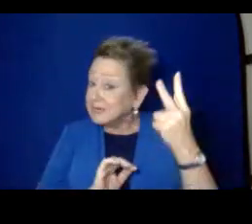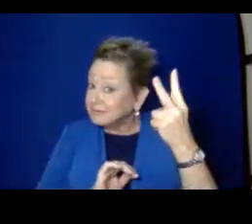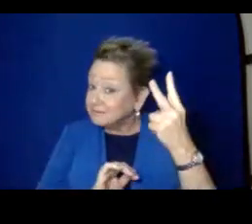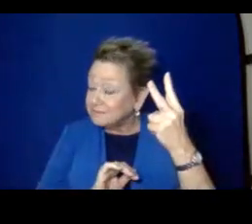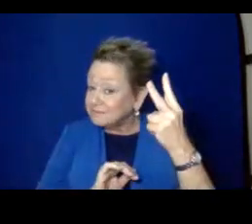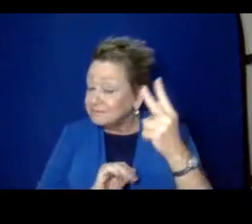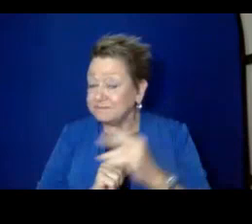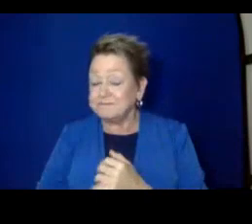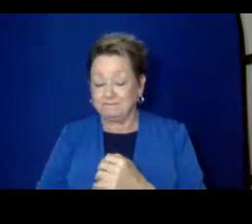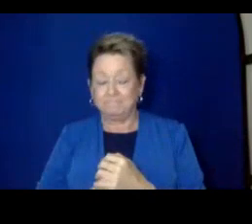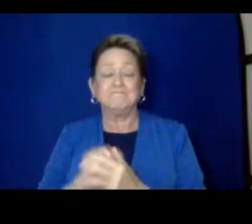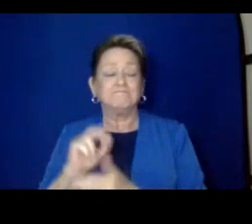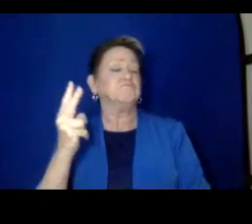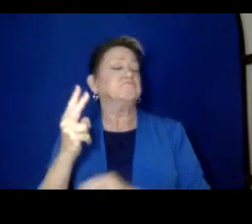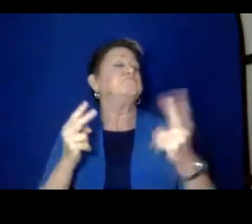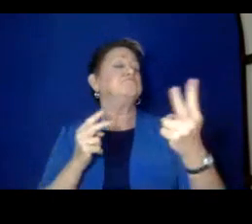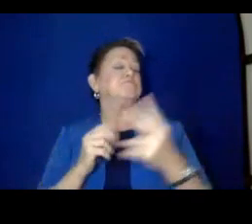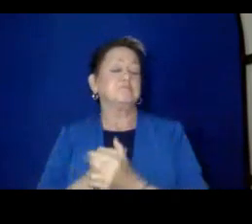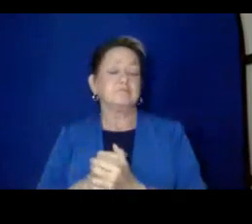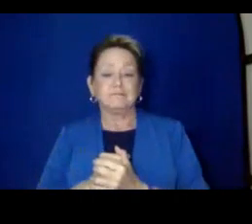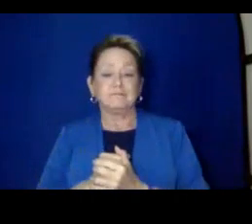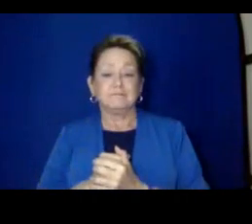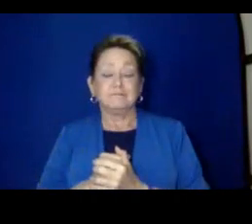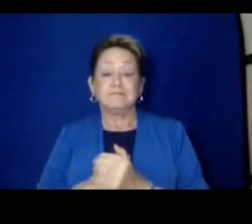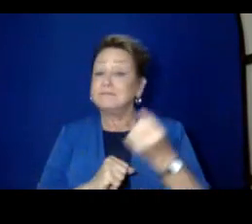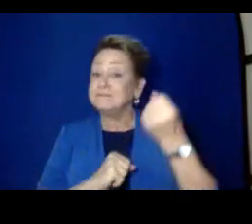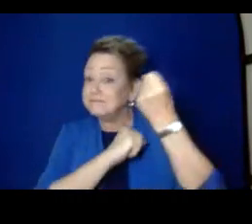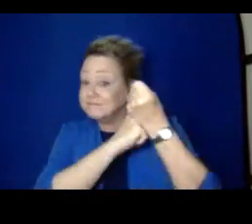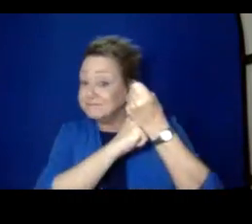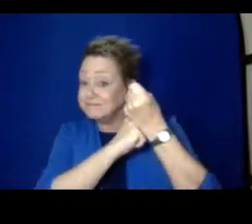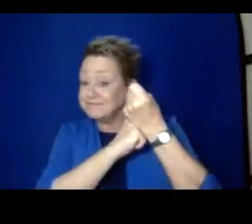Second? Second. Second.